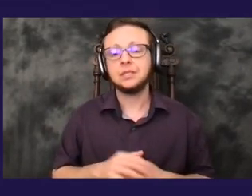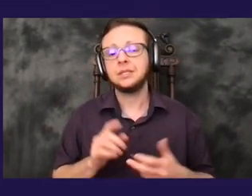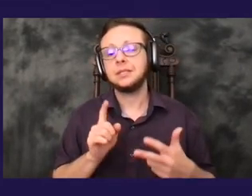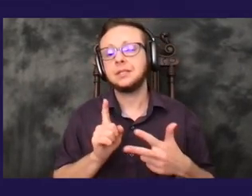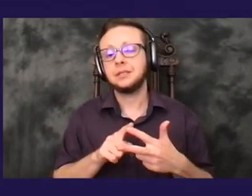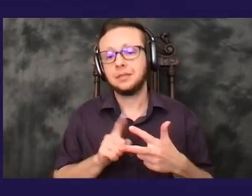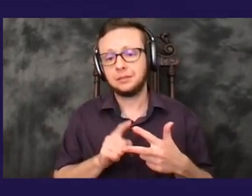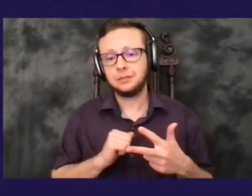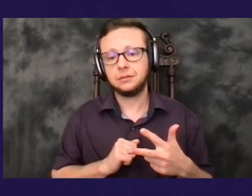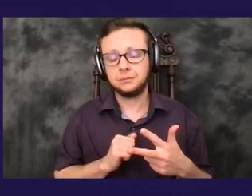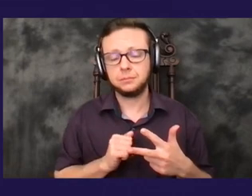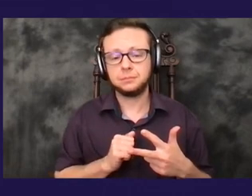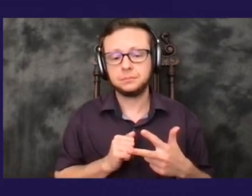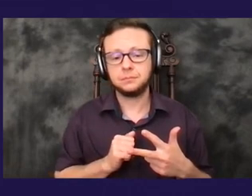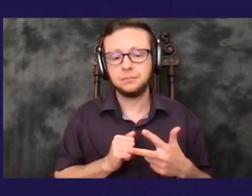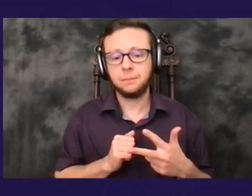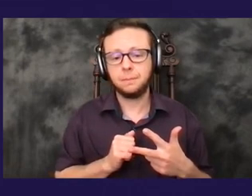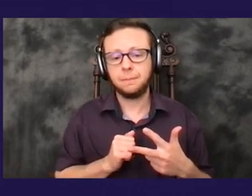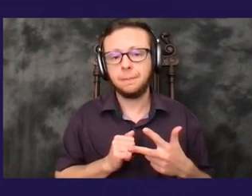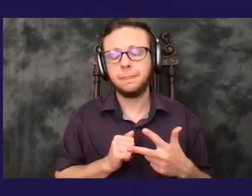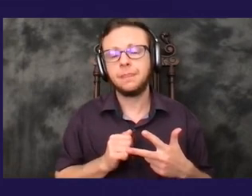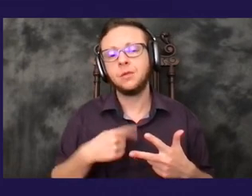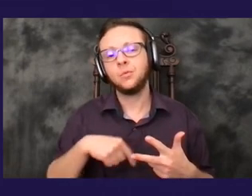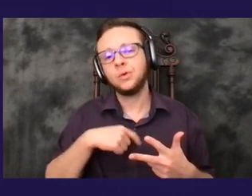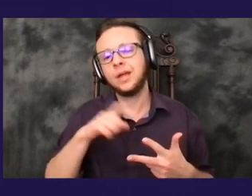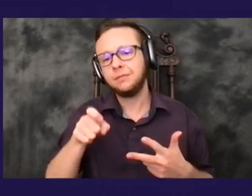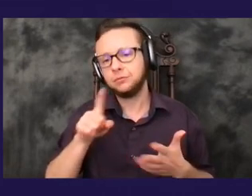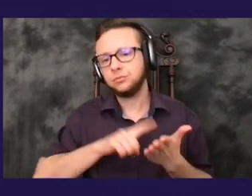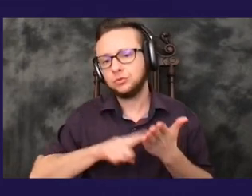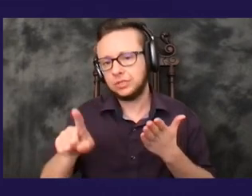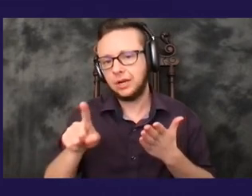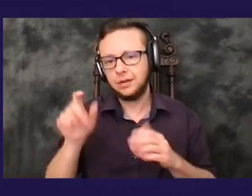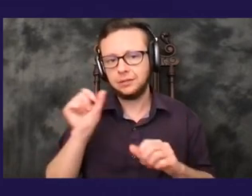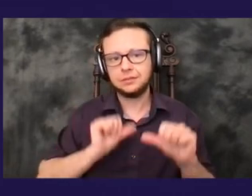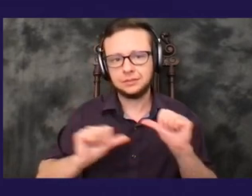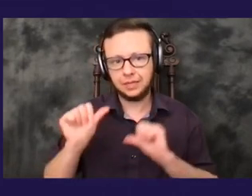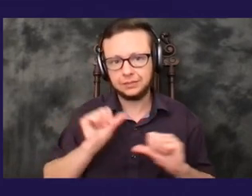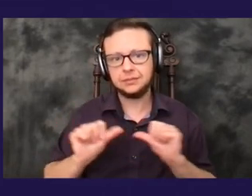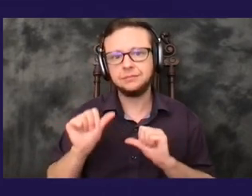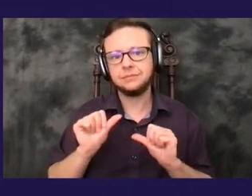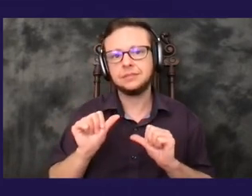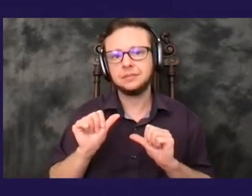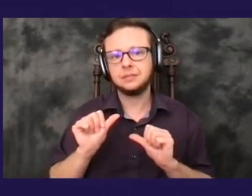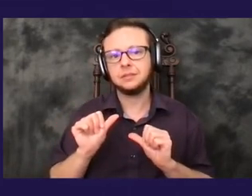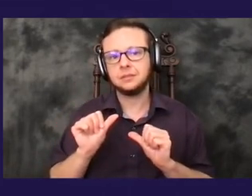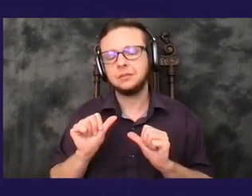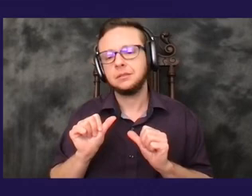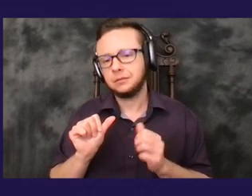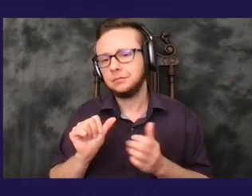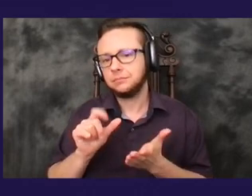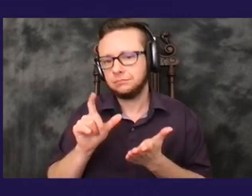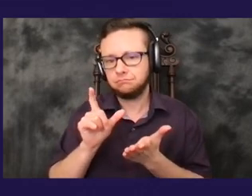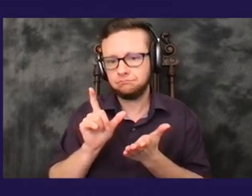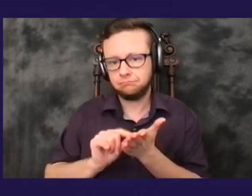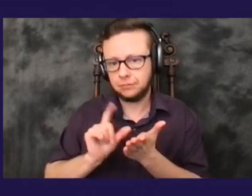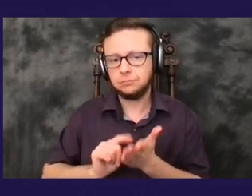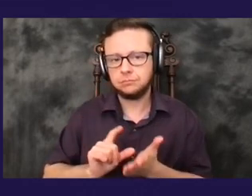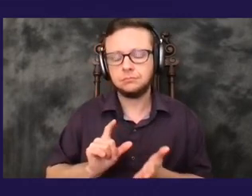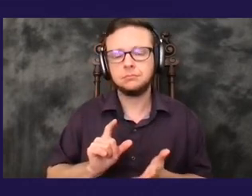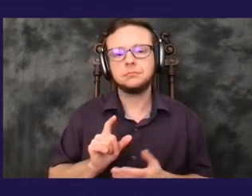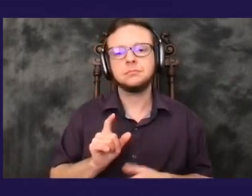is we have to check scientific hubris. It is the source of